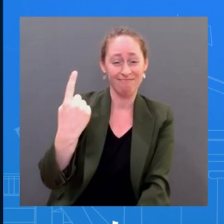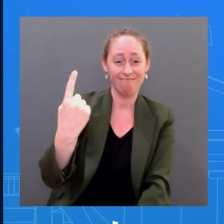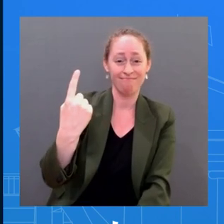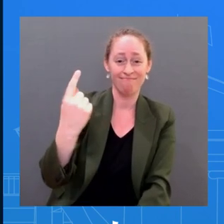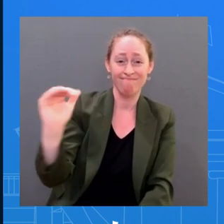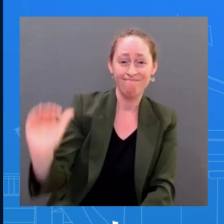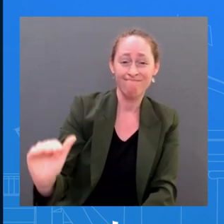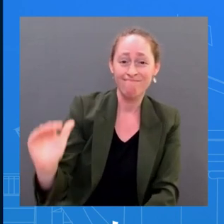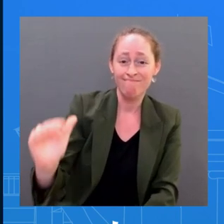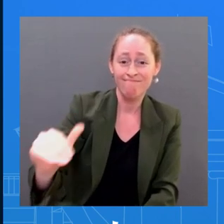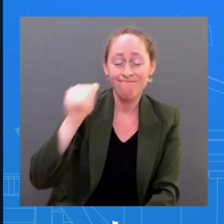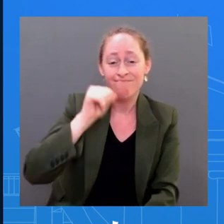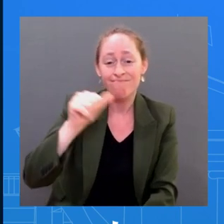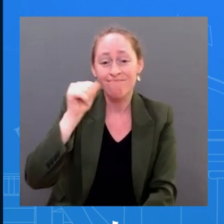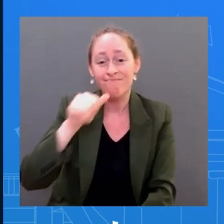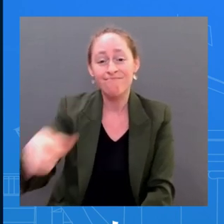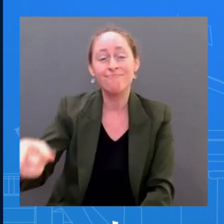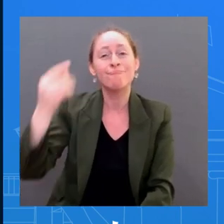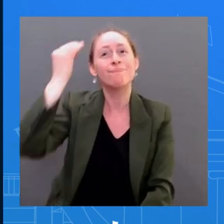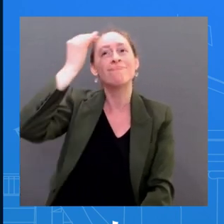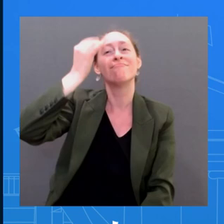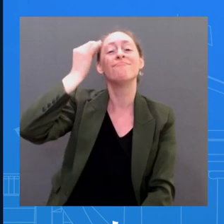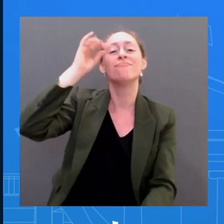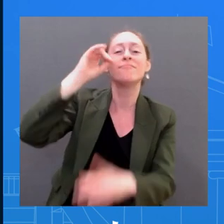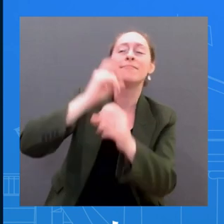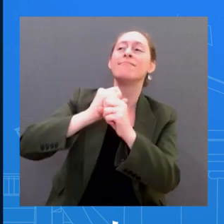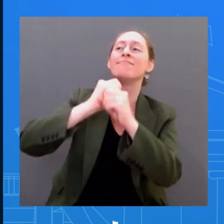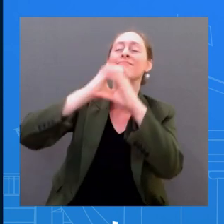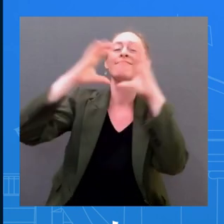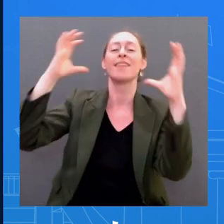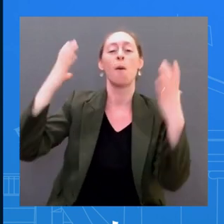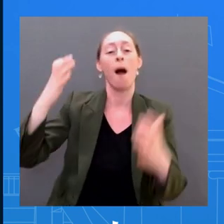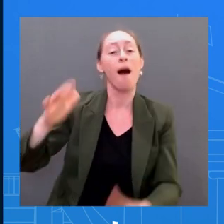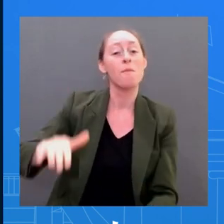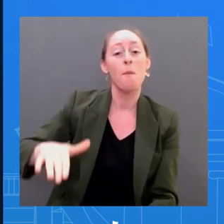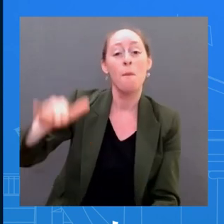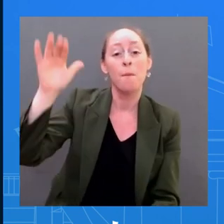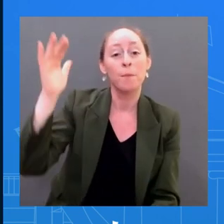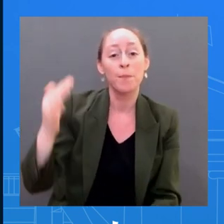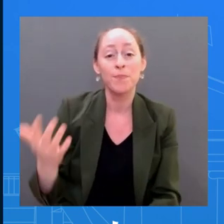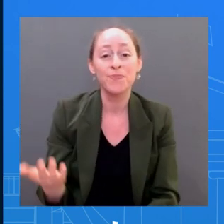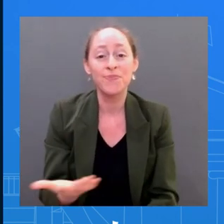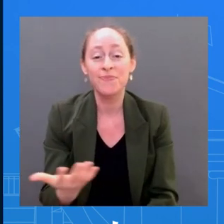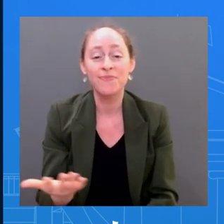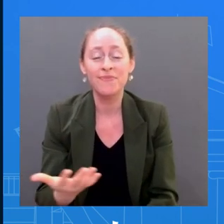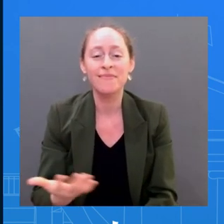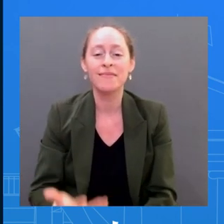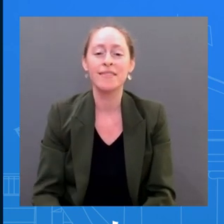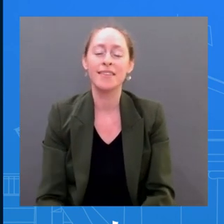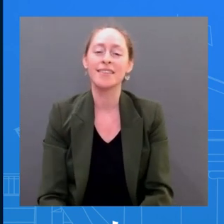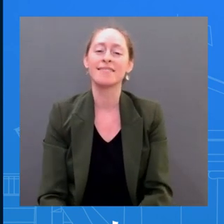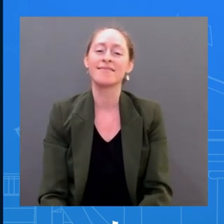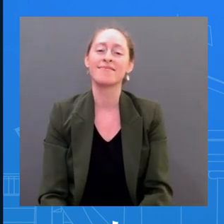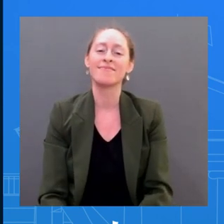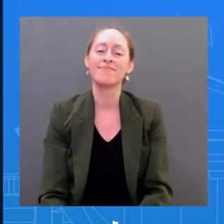We start by giving Mayday a chance to become a marine biologist.